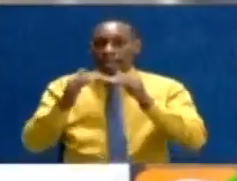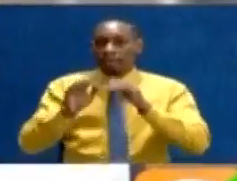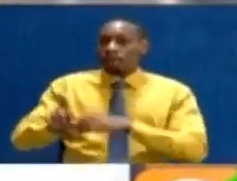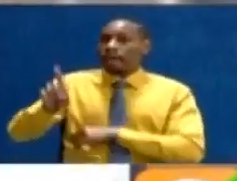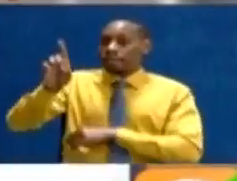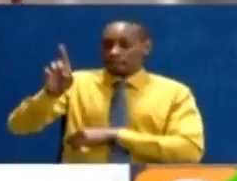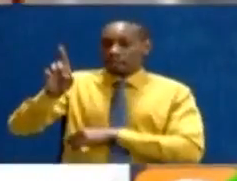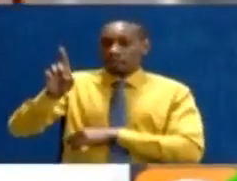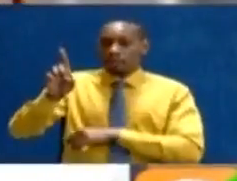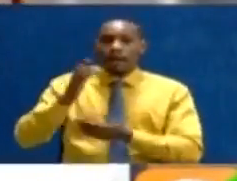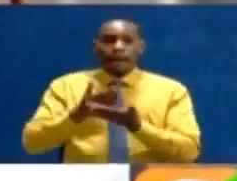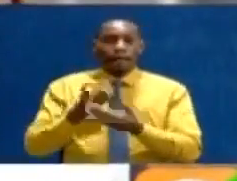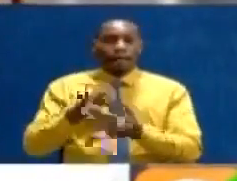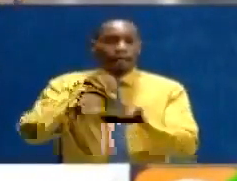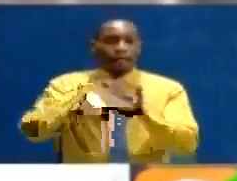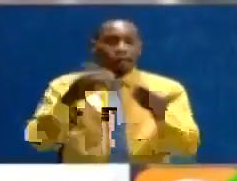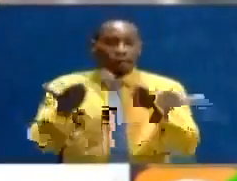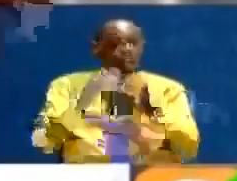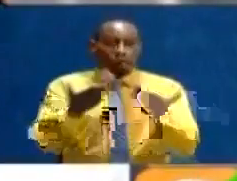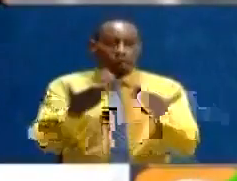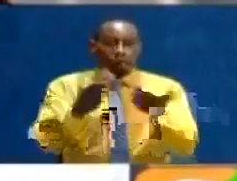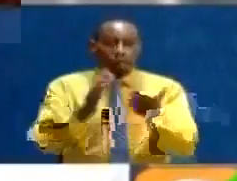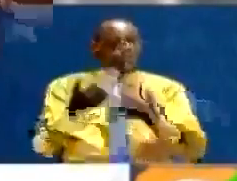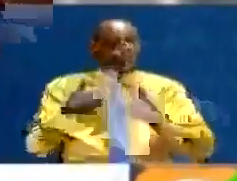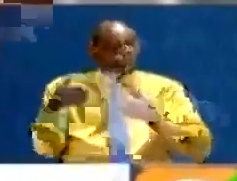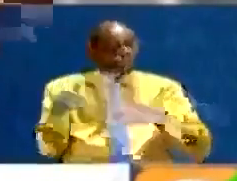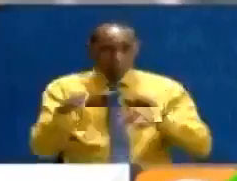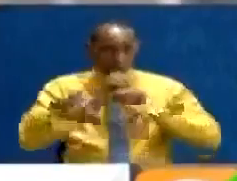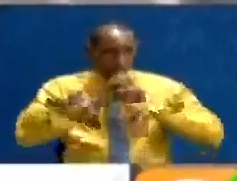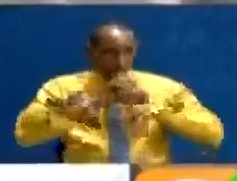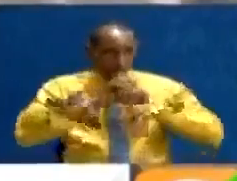up, you are faced with a situation where the virus